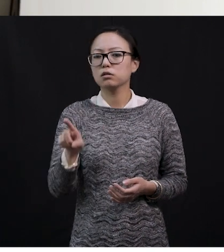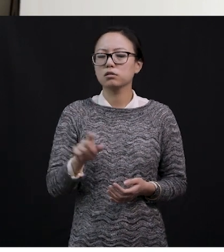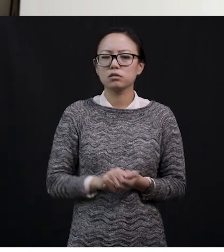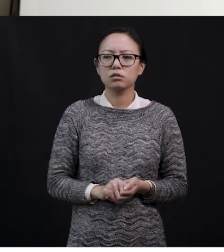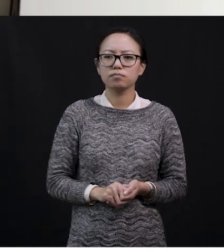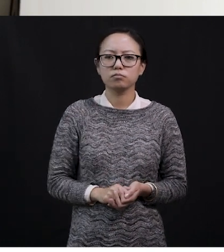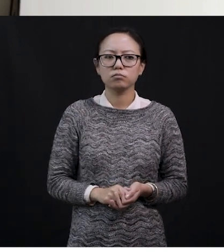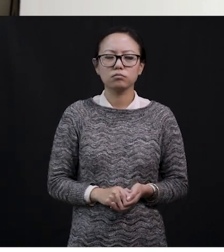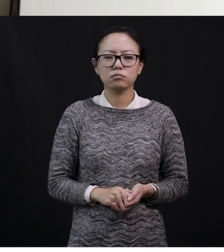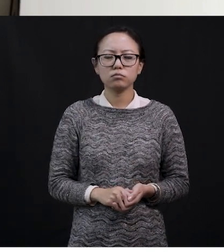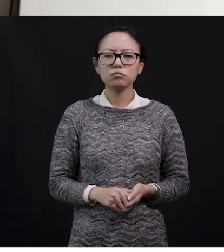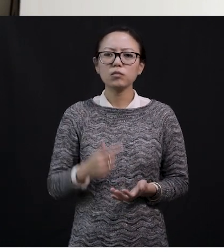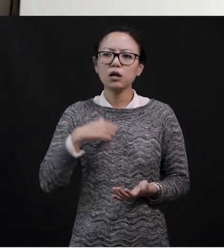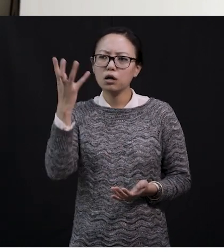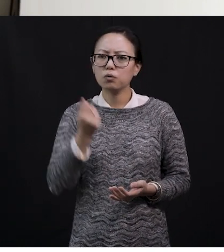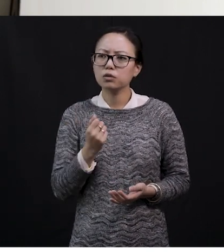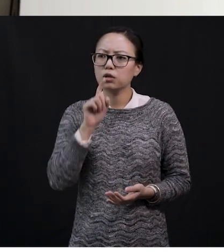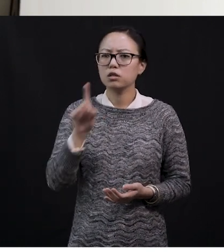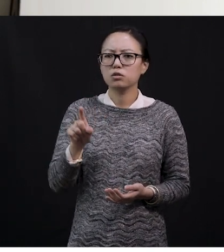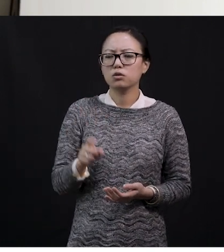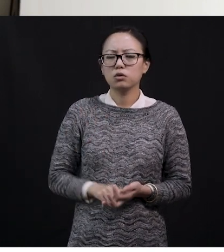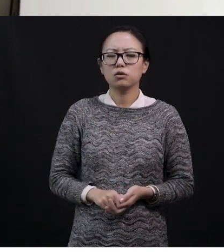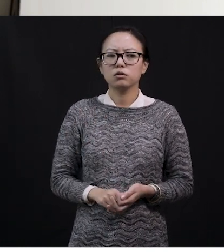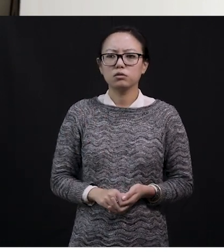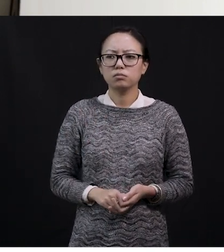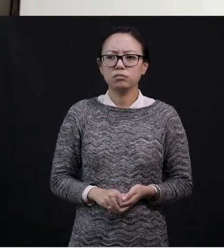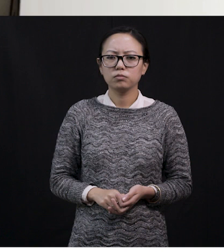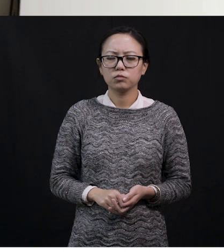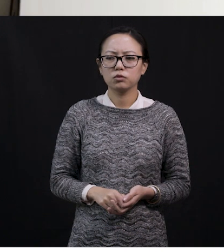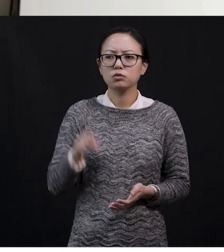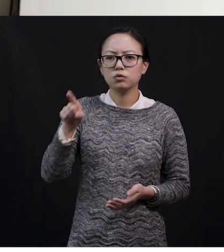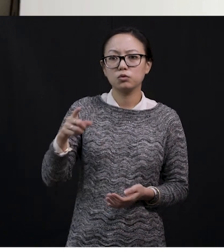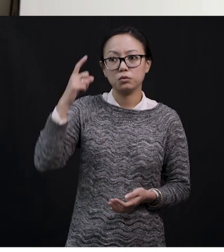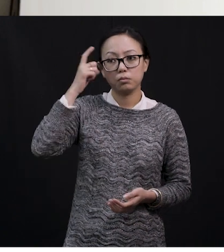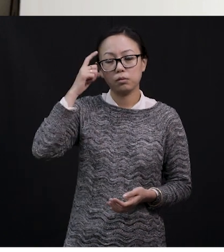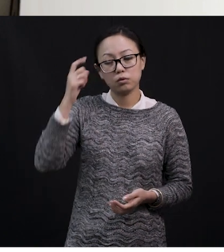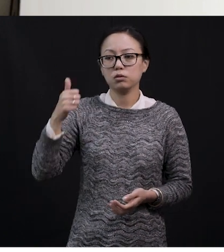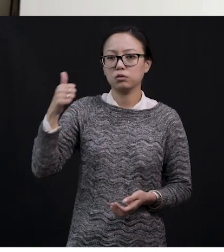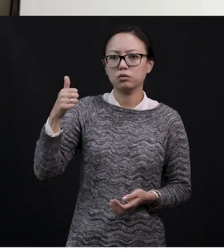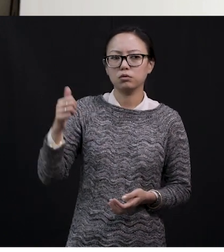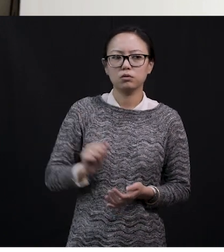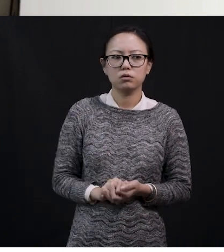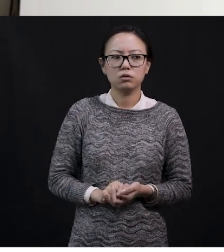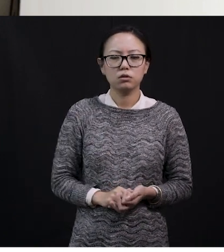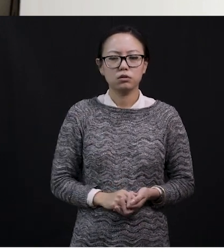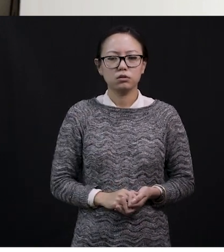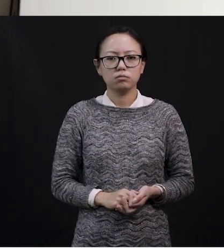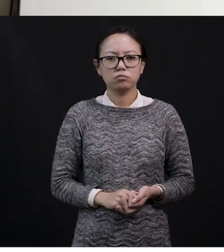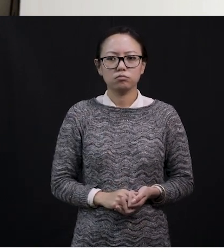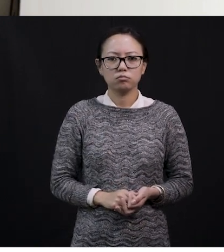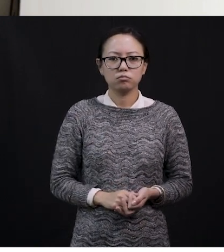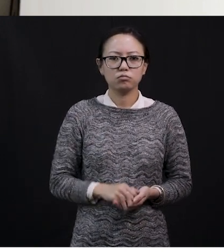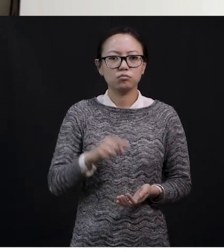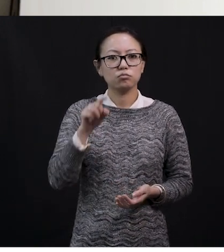asking, "Listen, Chuni, I want to ask you something. You have a good memory." Now, isn't that a little funny